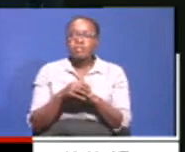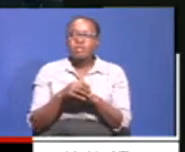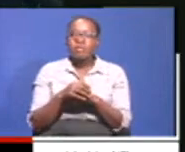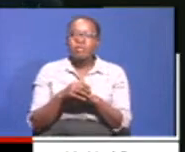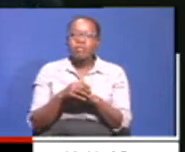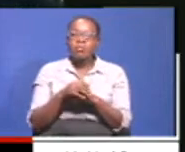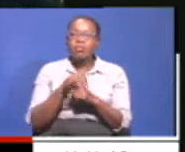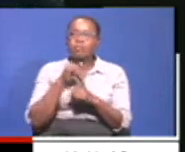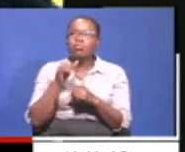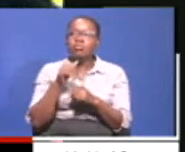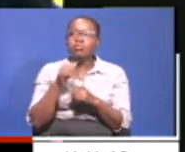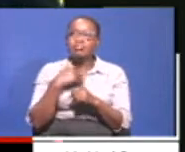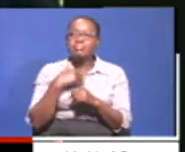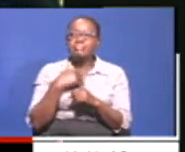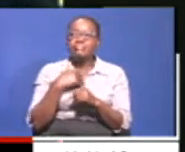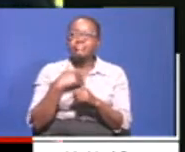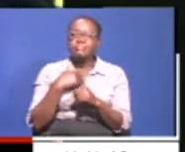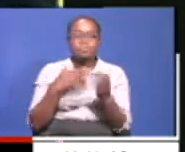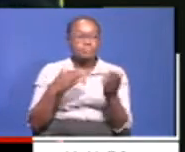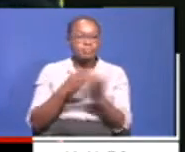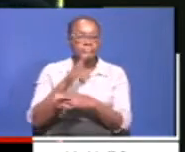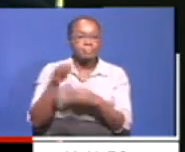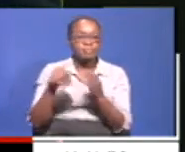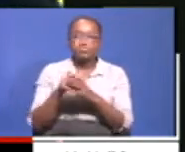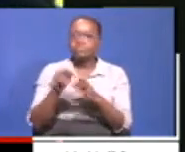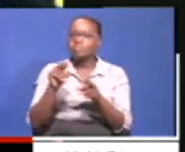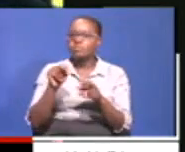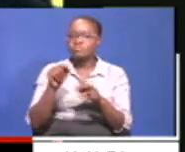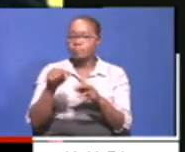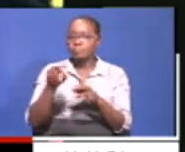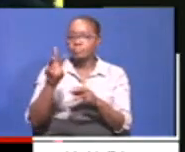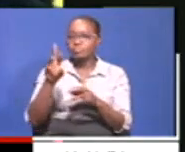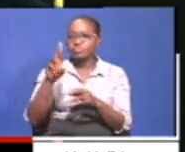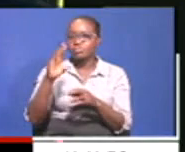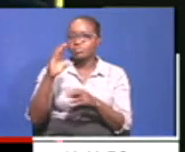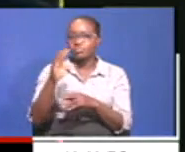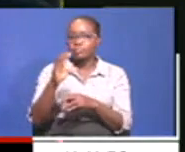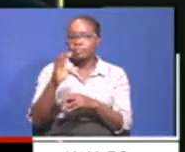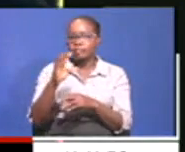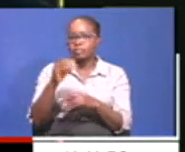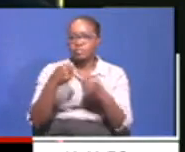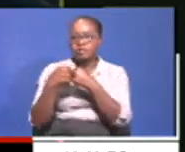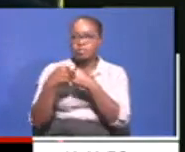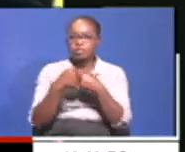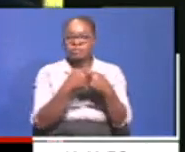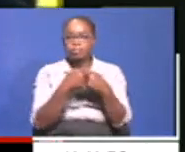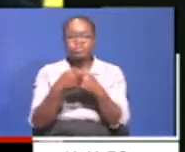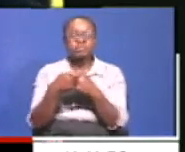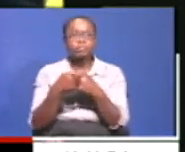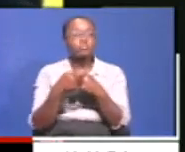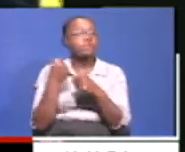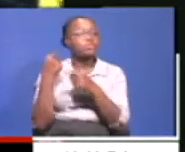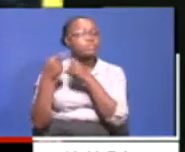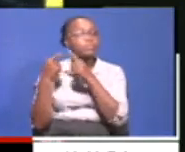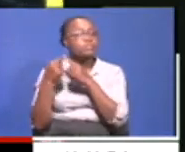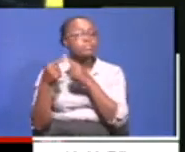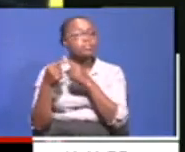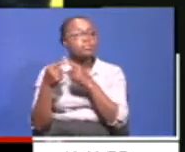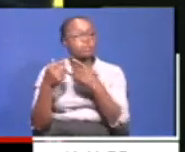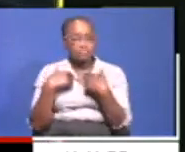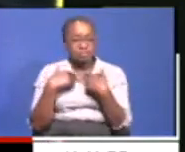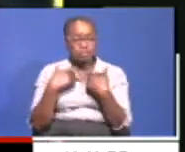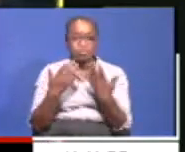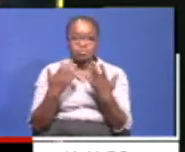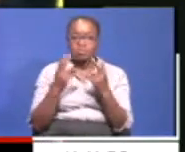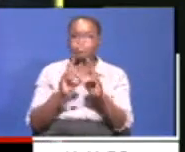that I'm going to be a Navigator throughout. It's just for this WRC because of the challenges we have faced and we are facing. If we